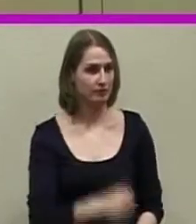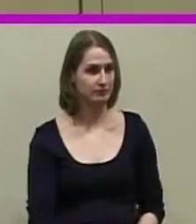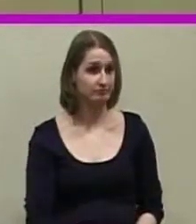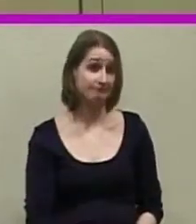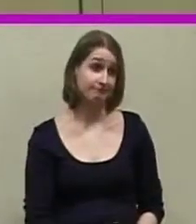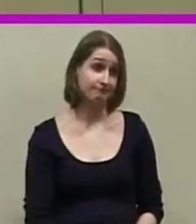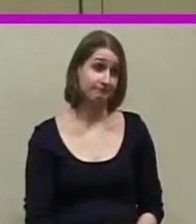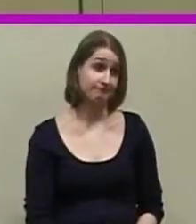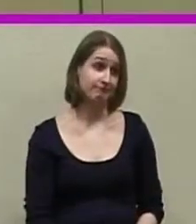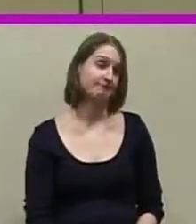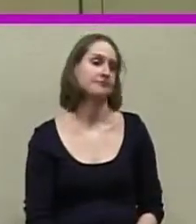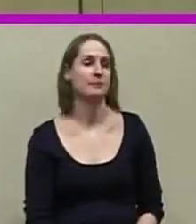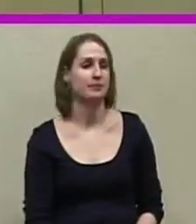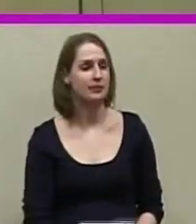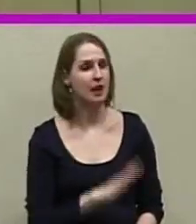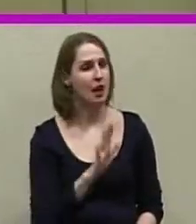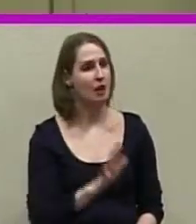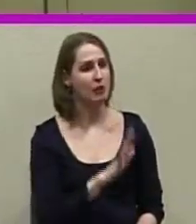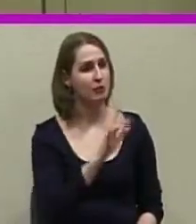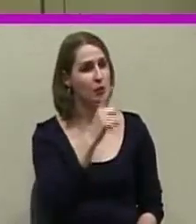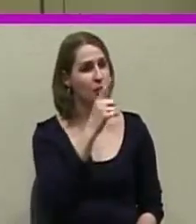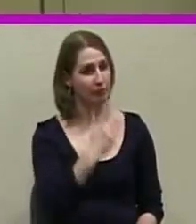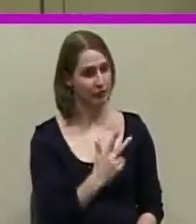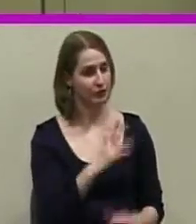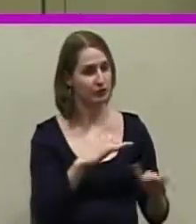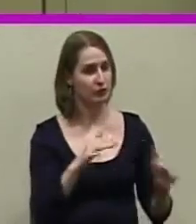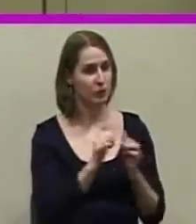Right? Approximately 1/3 of children with